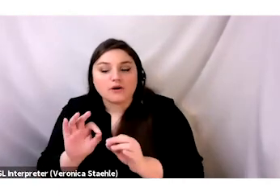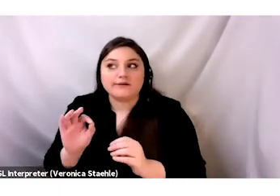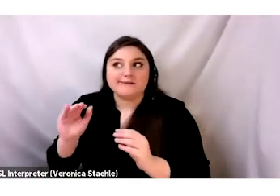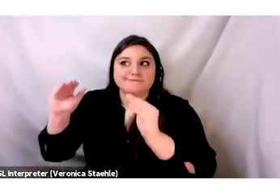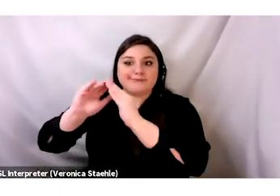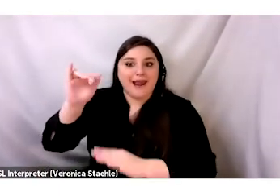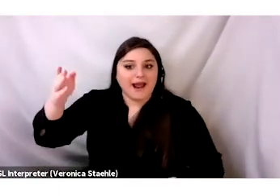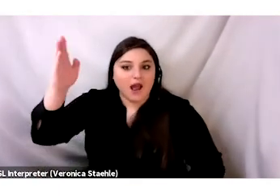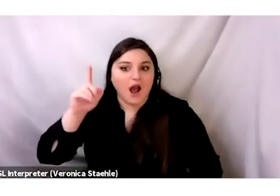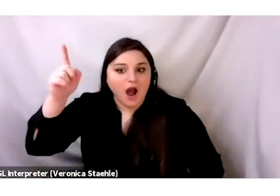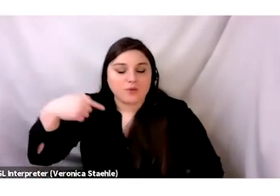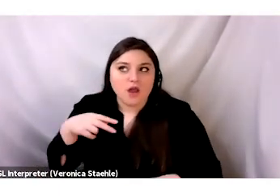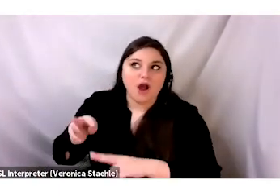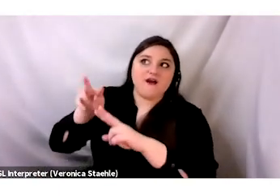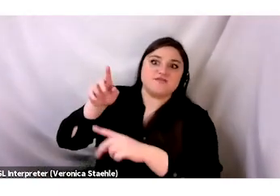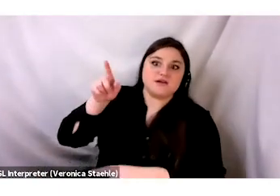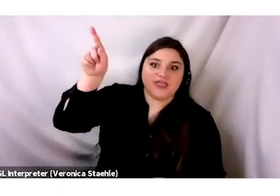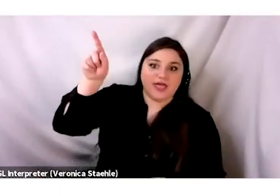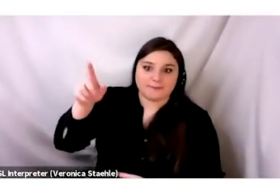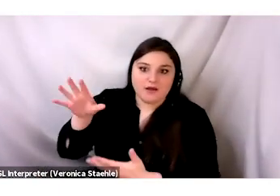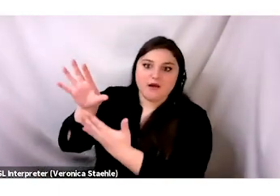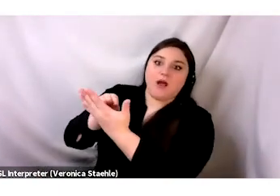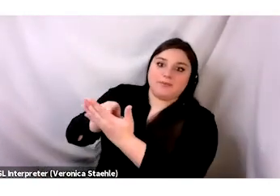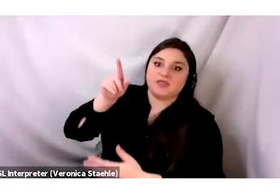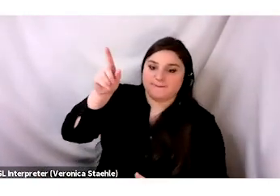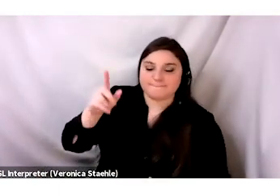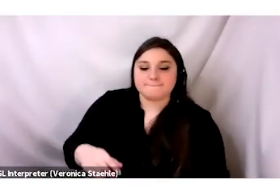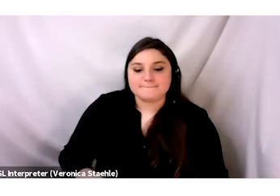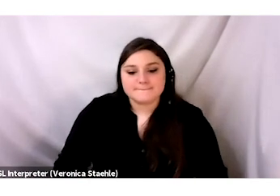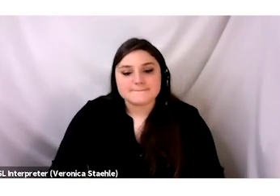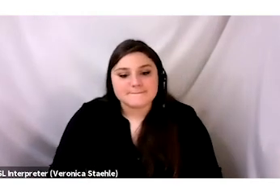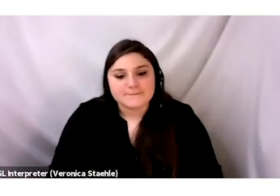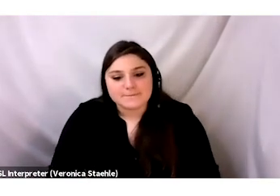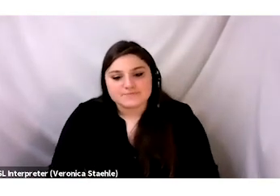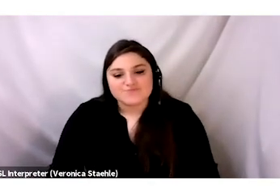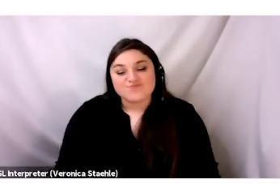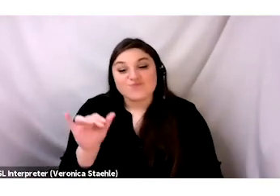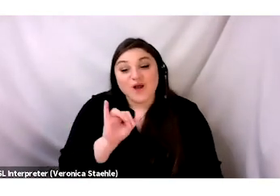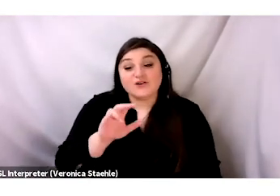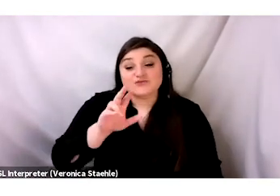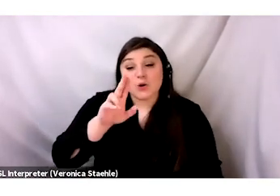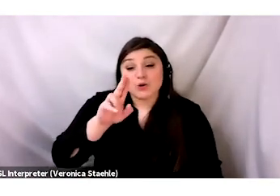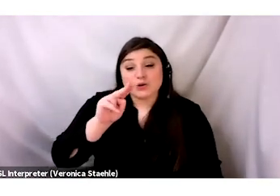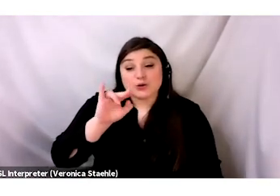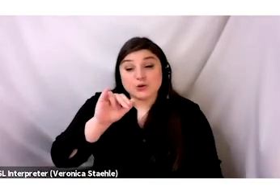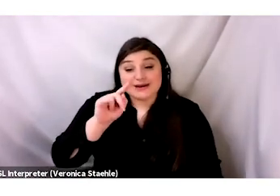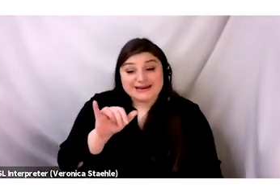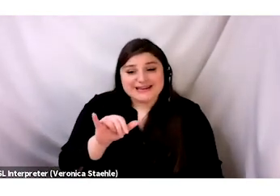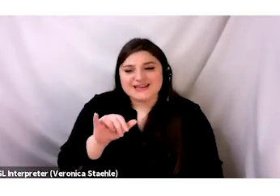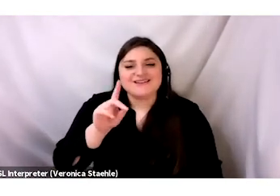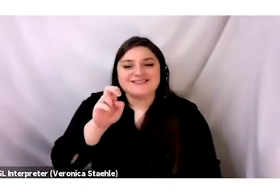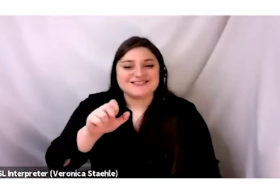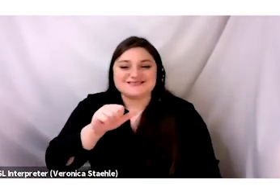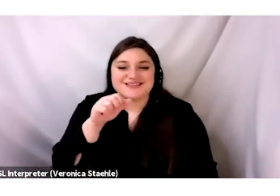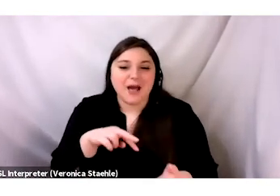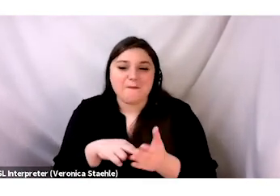that unity is not uniformity, and absolutely reject the notion that there is a sort